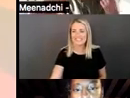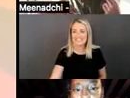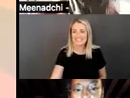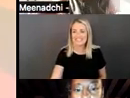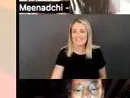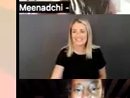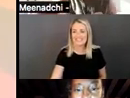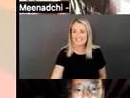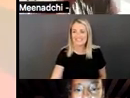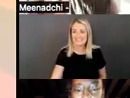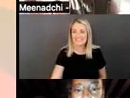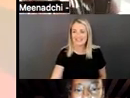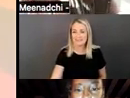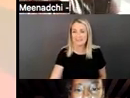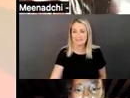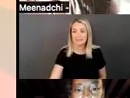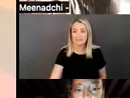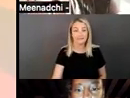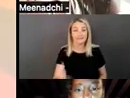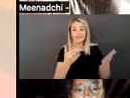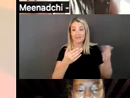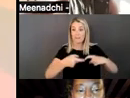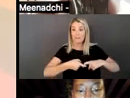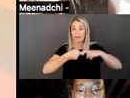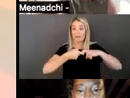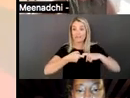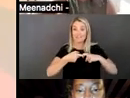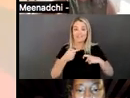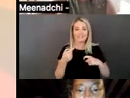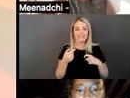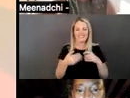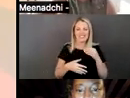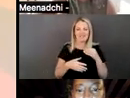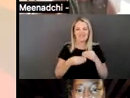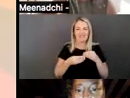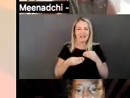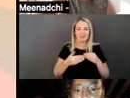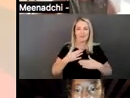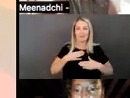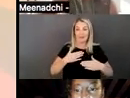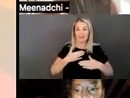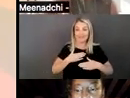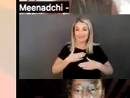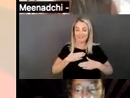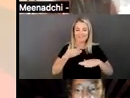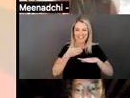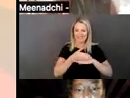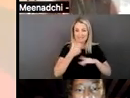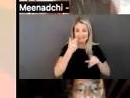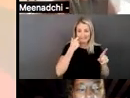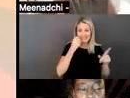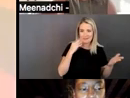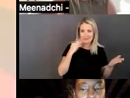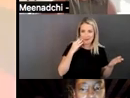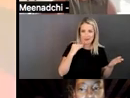to pause and have a little extra breath after this experience. So when we return,